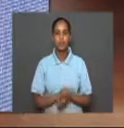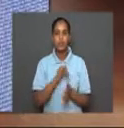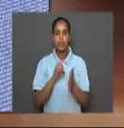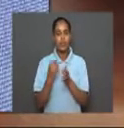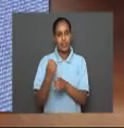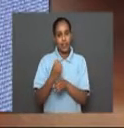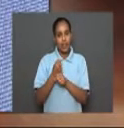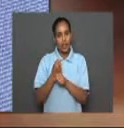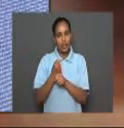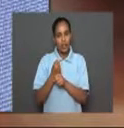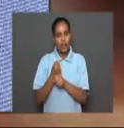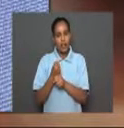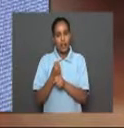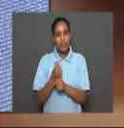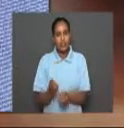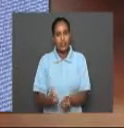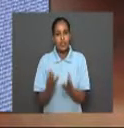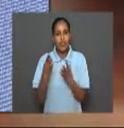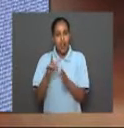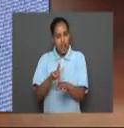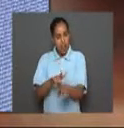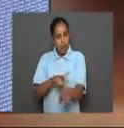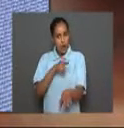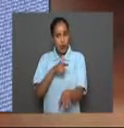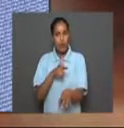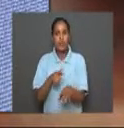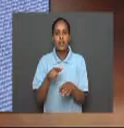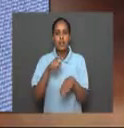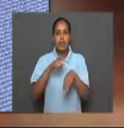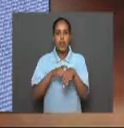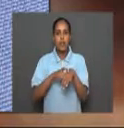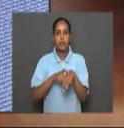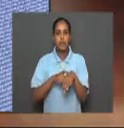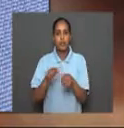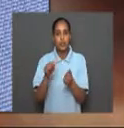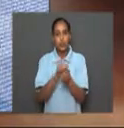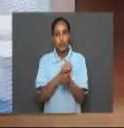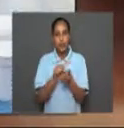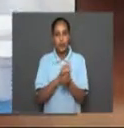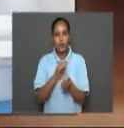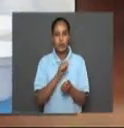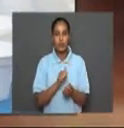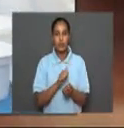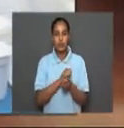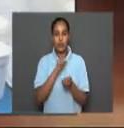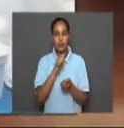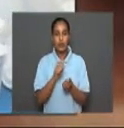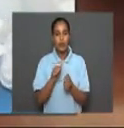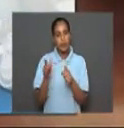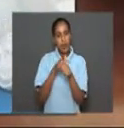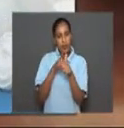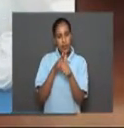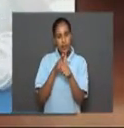It takes an extremely long time to biodegrade and is one of the